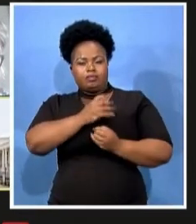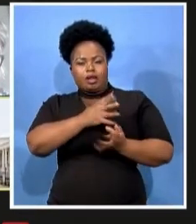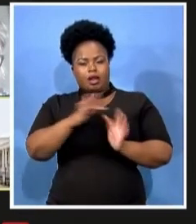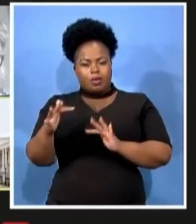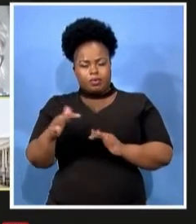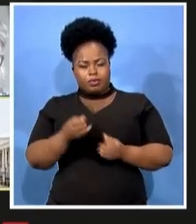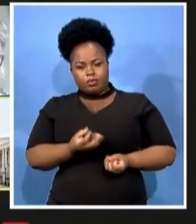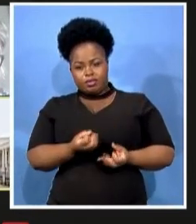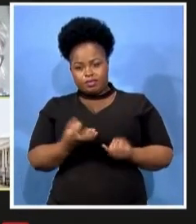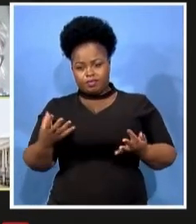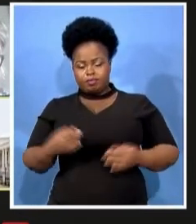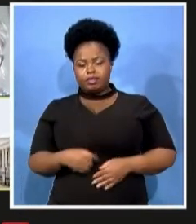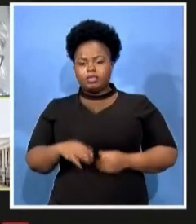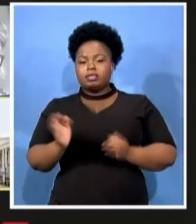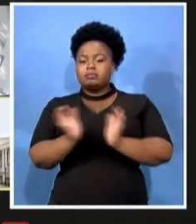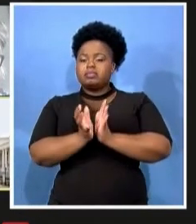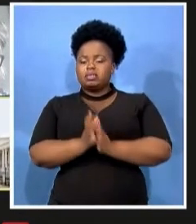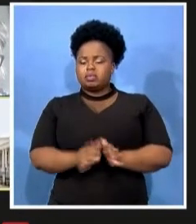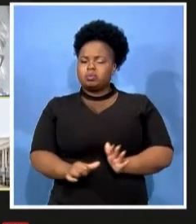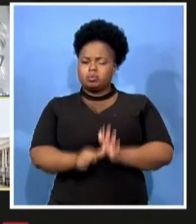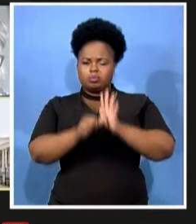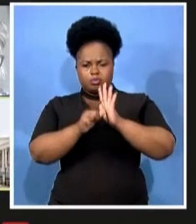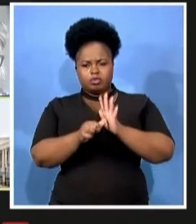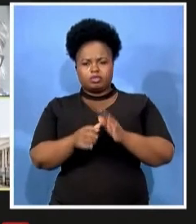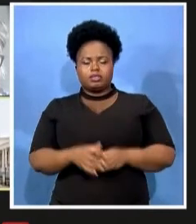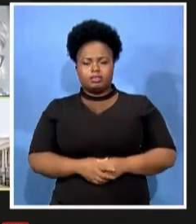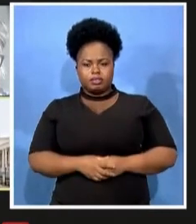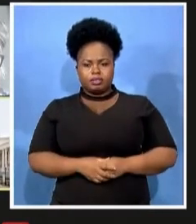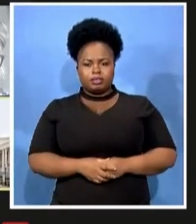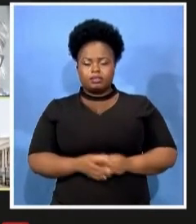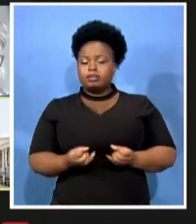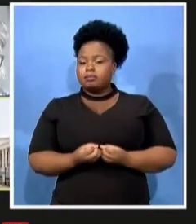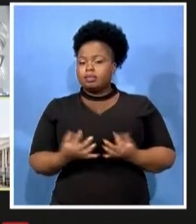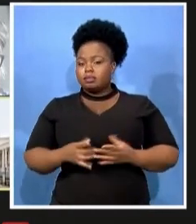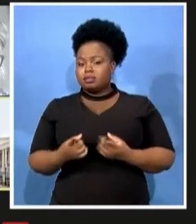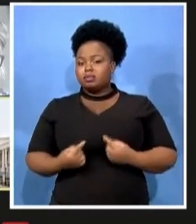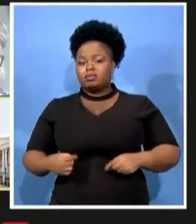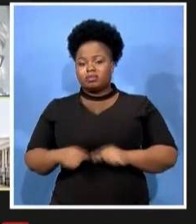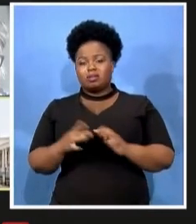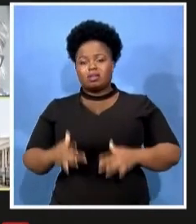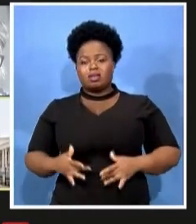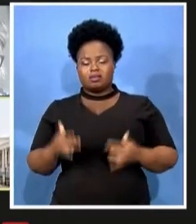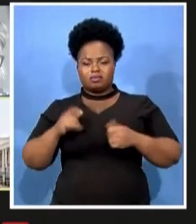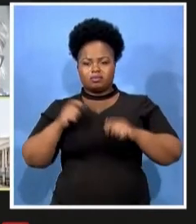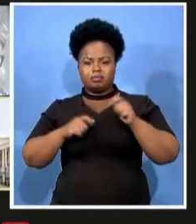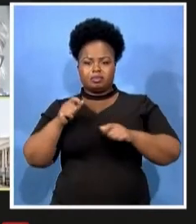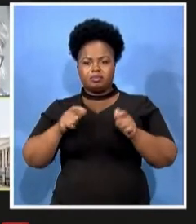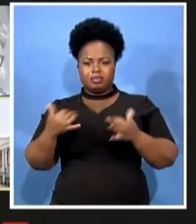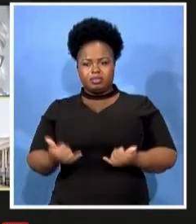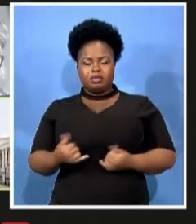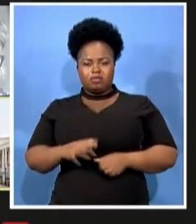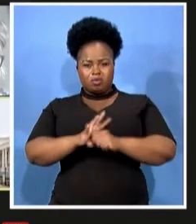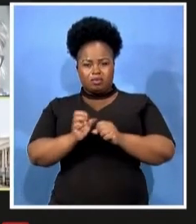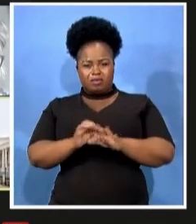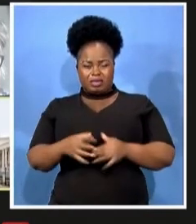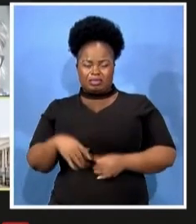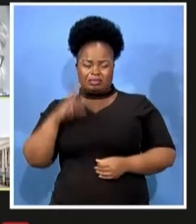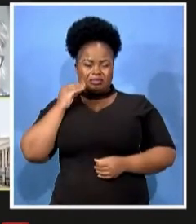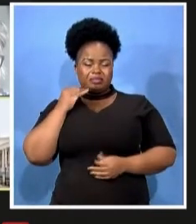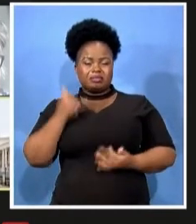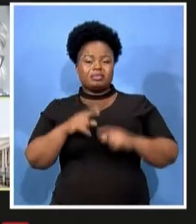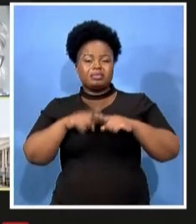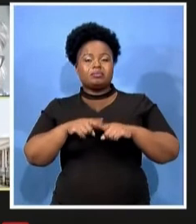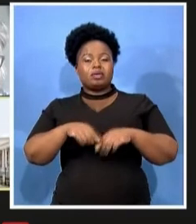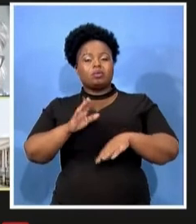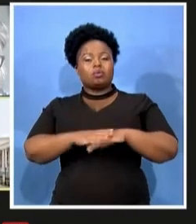important, and many of the lives of our people during the COVID-19 pandemic will depend on the strength of the